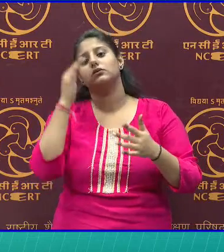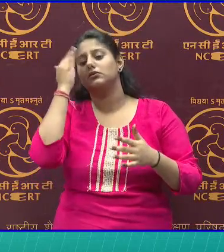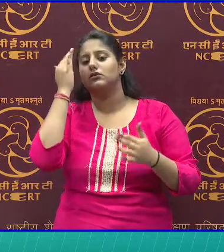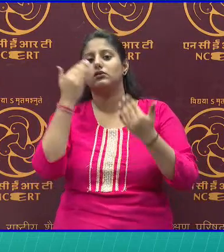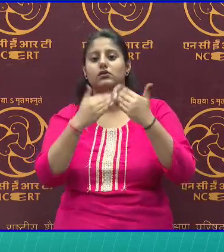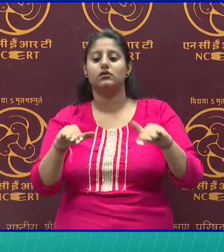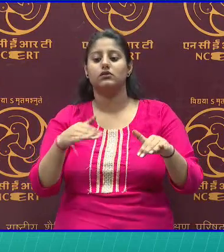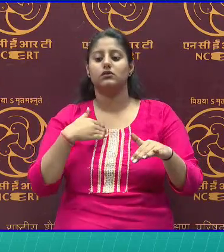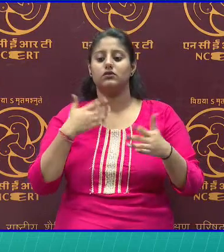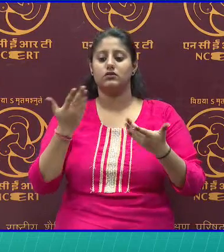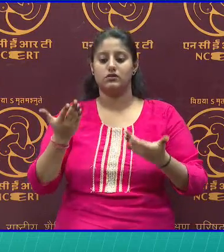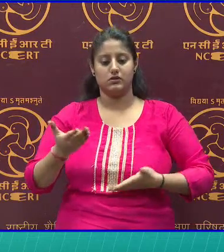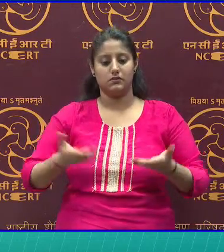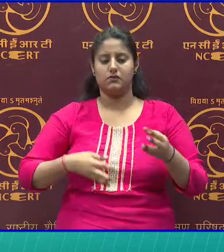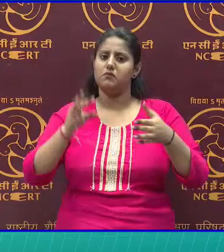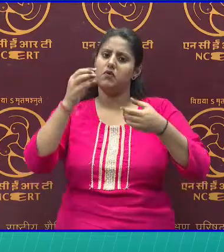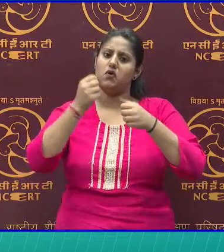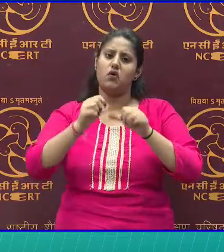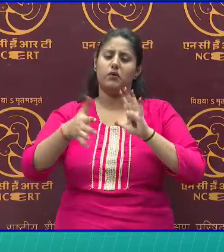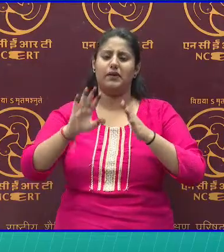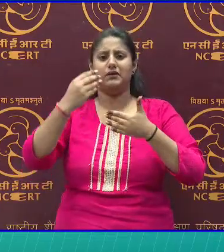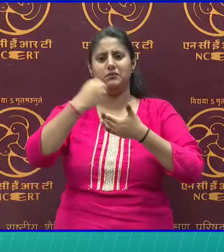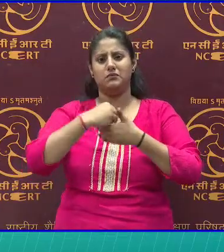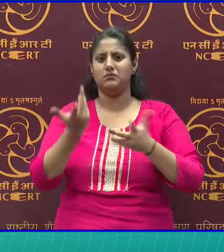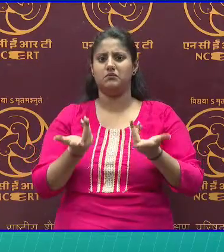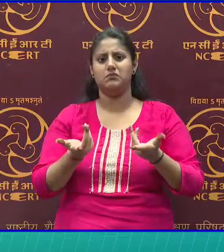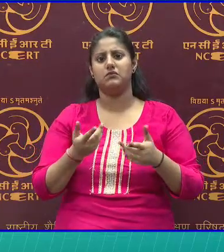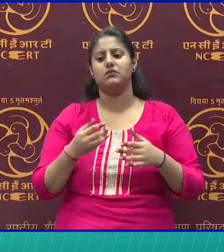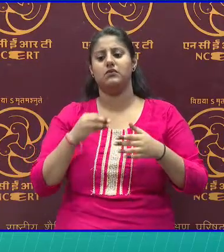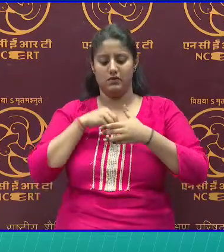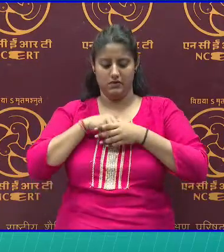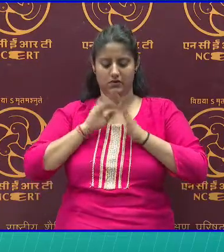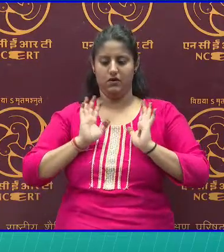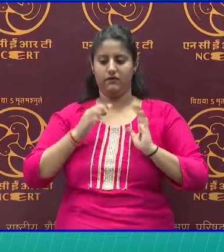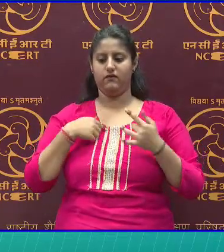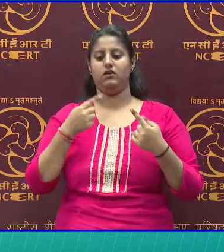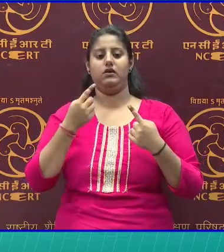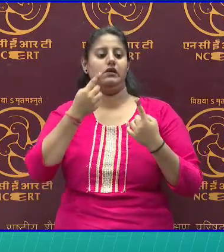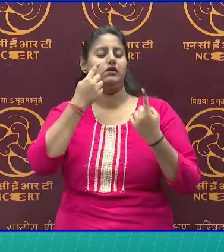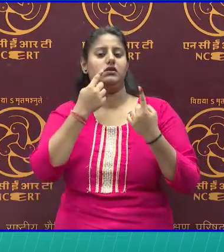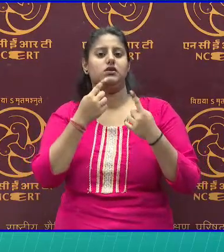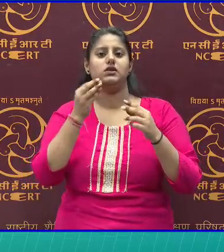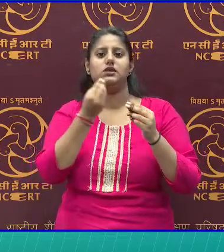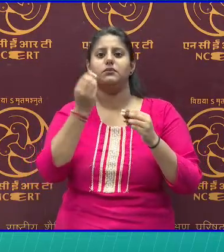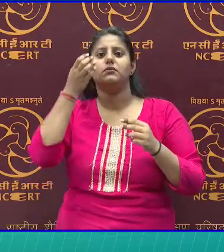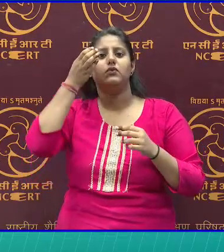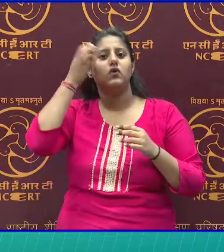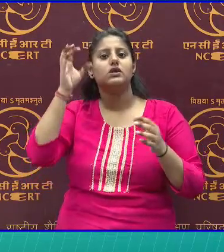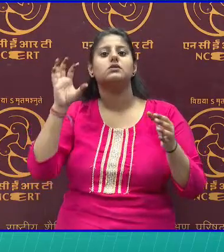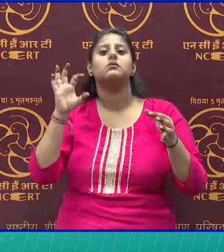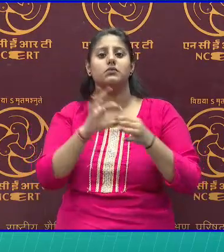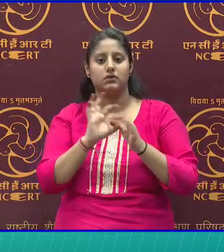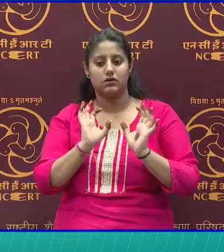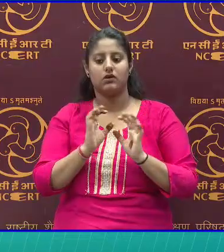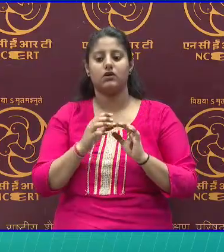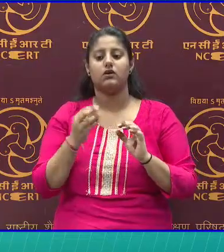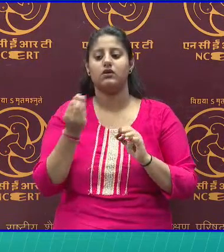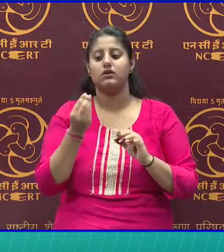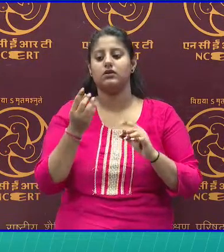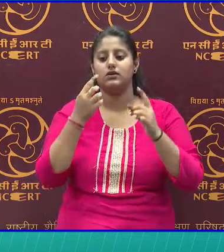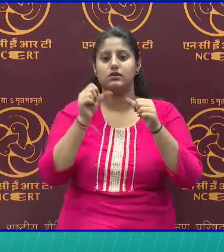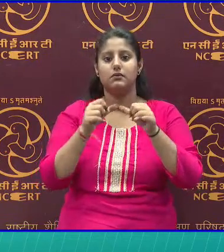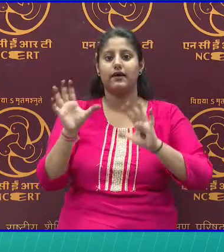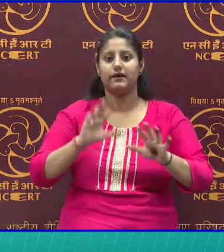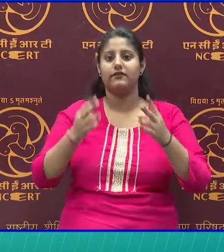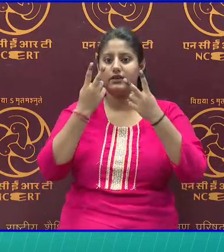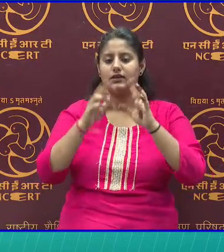nature? So, and in addition to that, we have tried that the certain concepts also could be introduced. For example, there are certain activities.